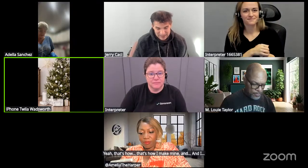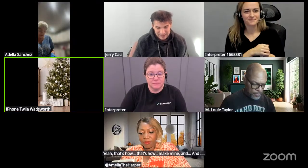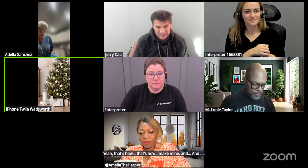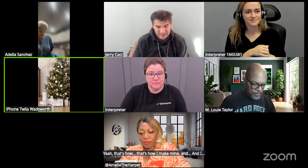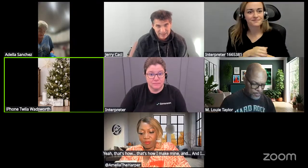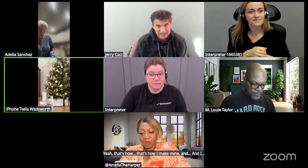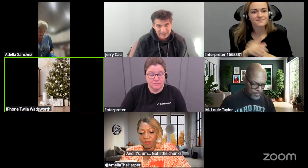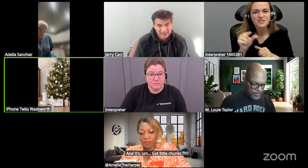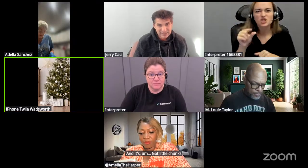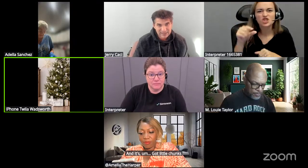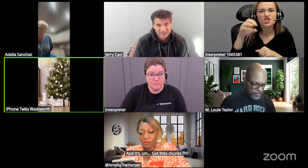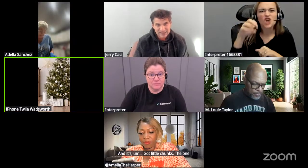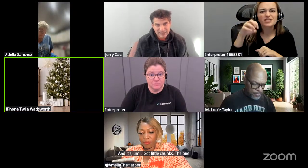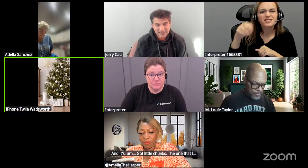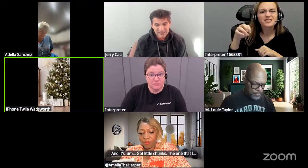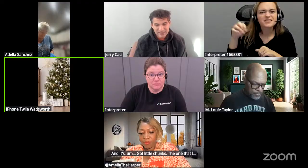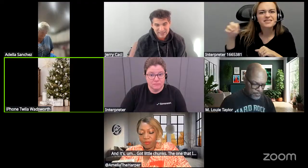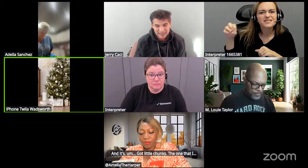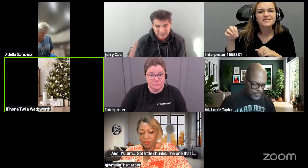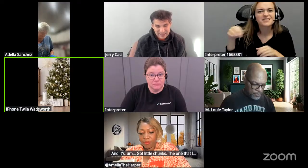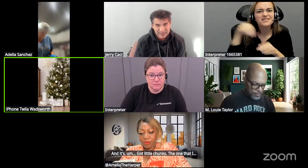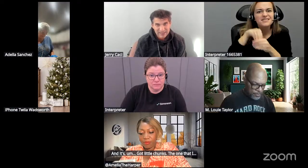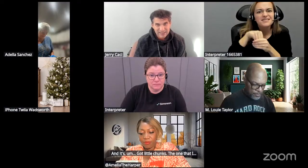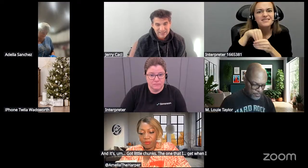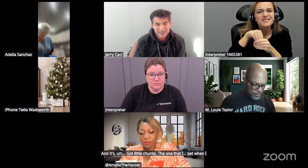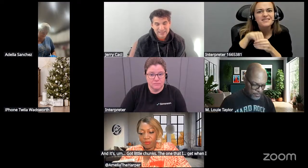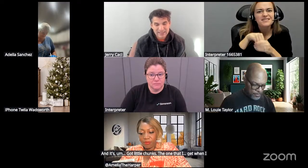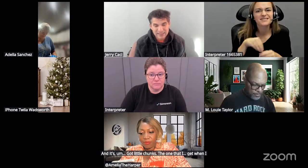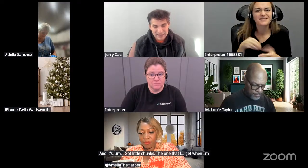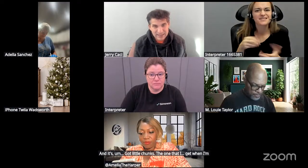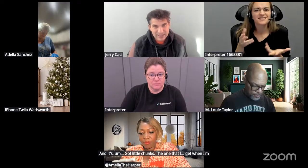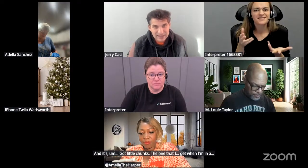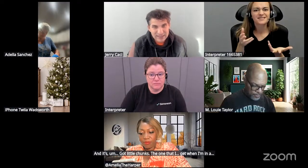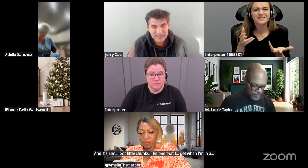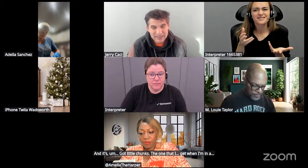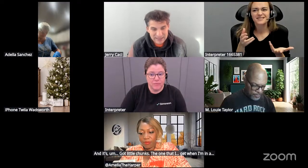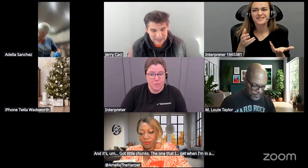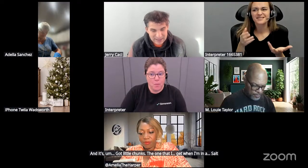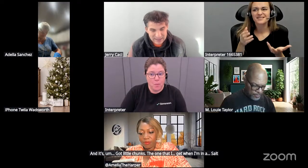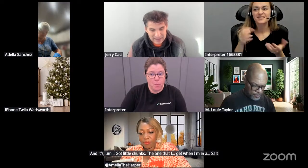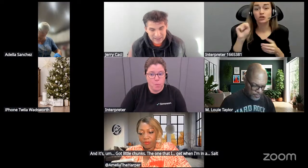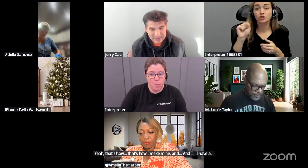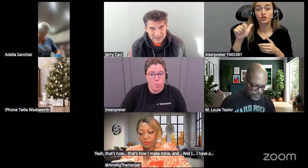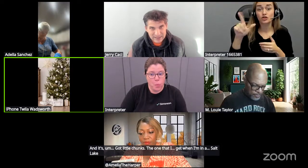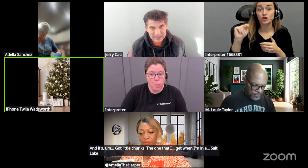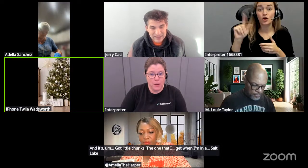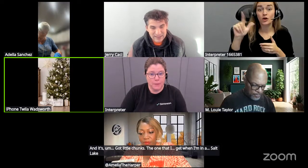chunks. The one that I get when I'm in Salt Lake is got